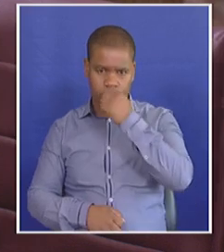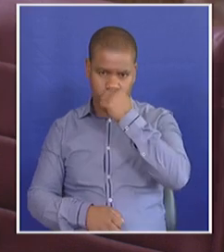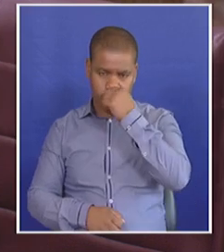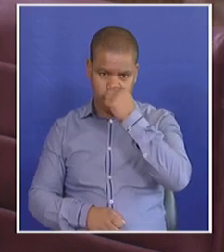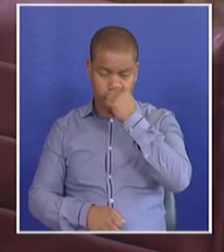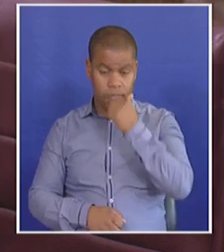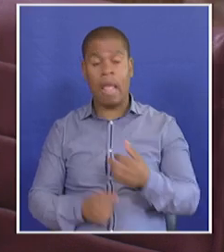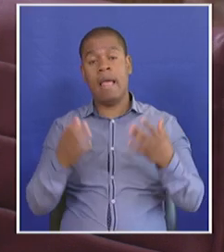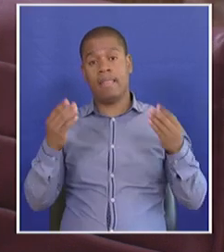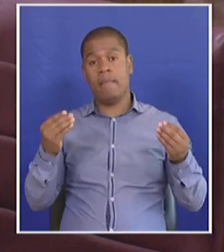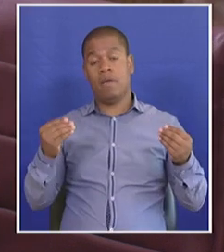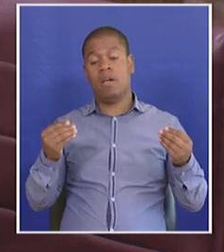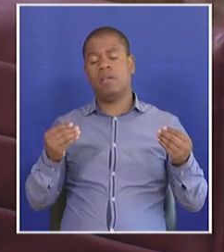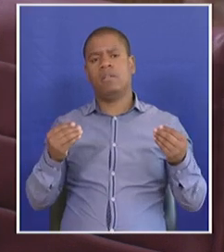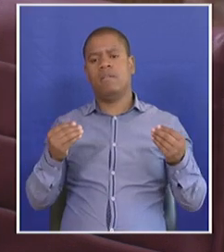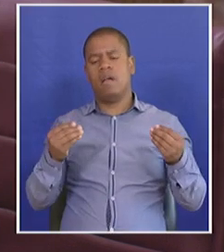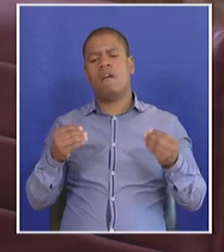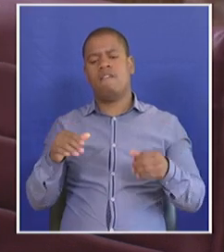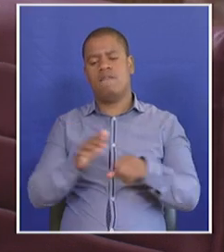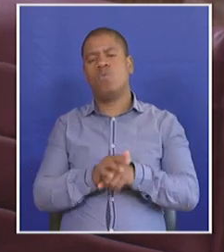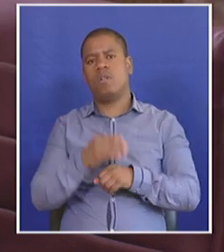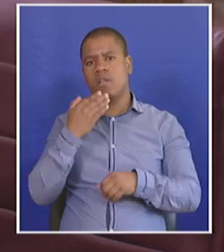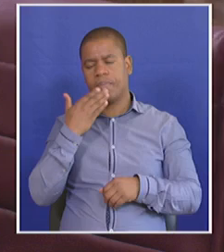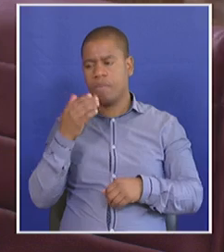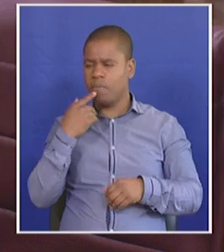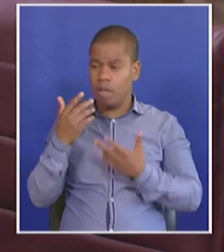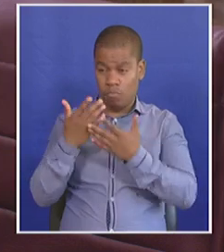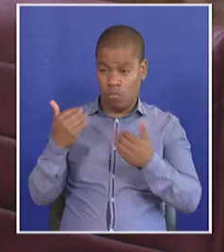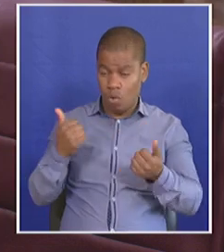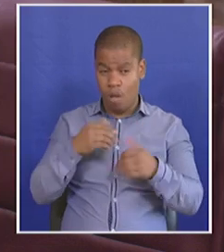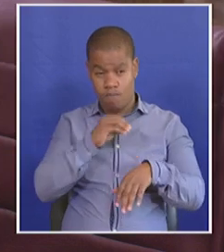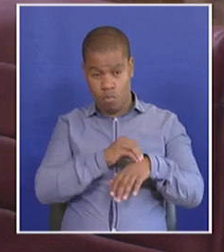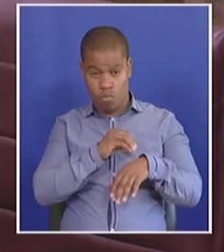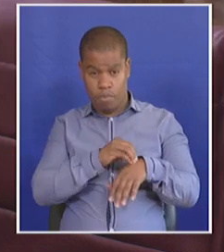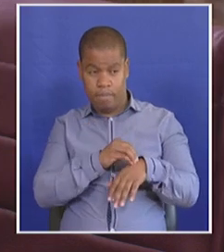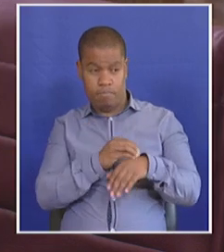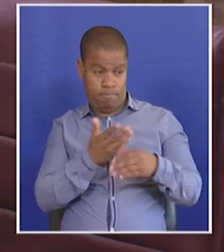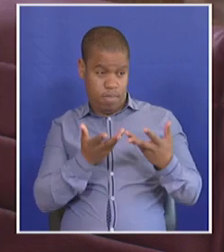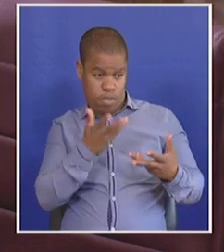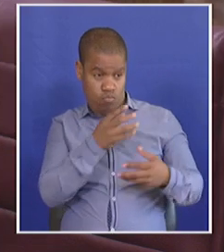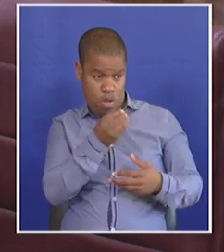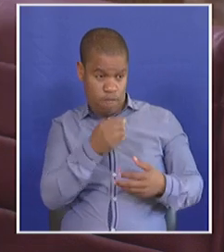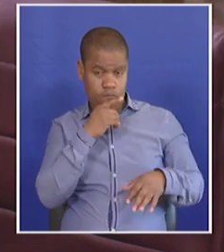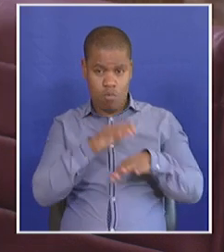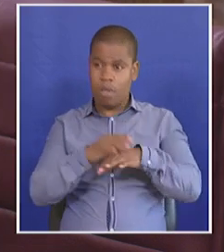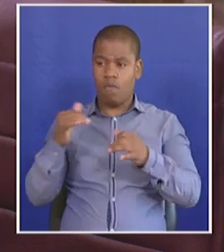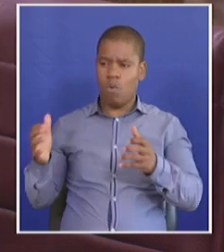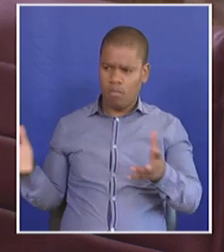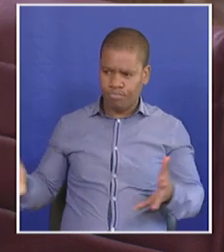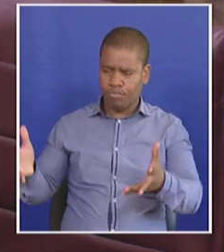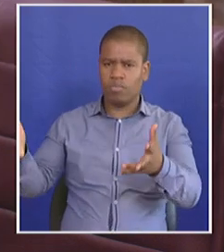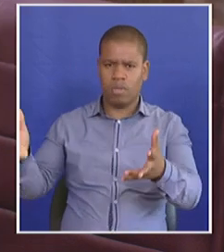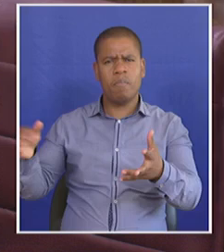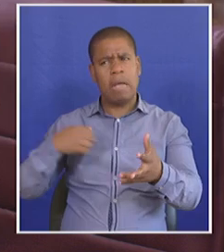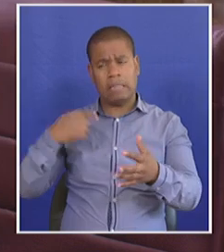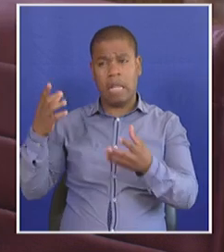I don't know if there is any problem of encouraging young black students to study law. I think the numbers are fairly